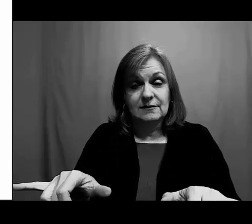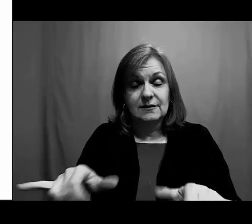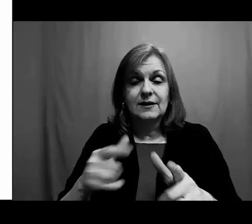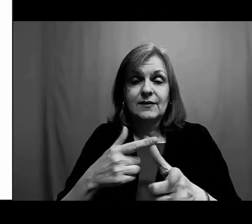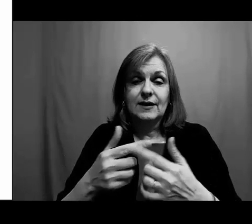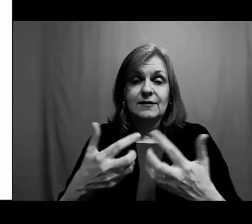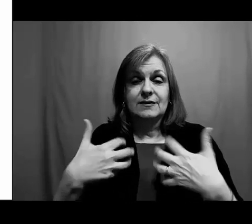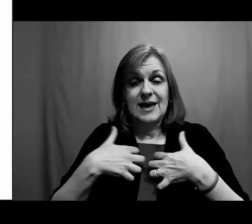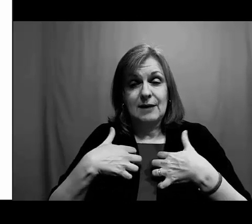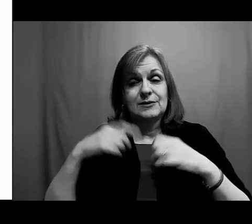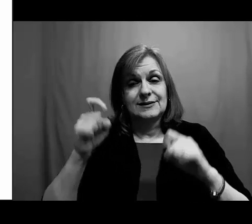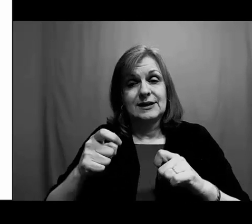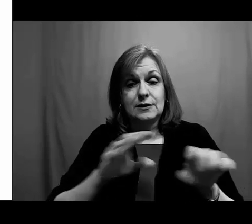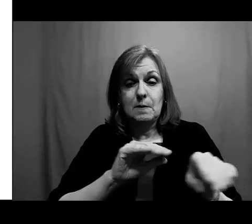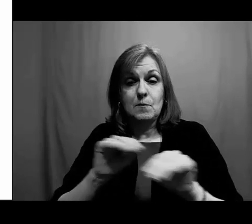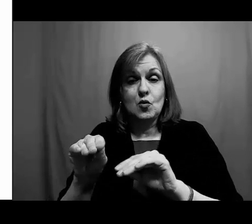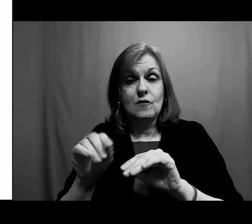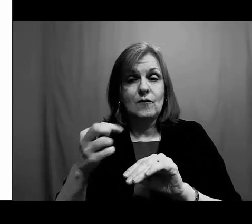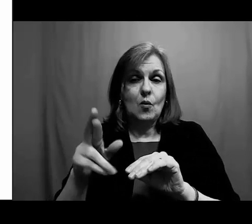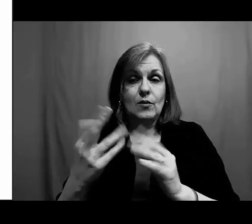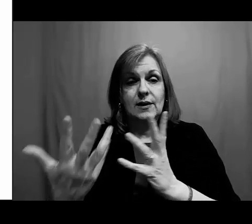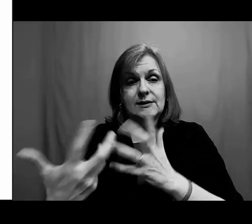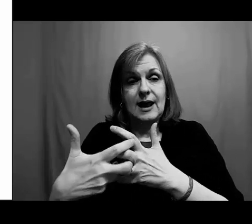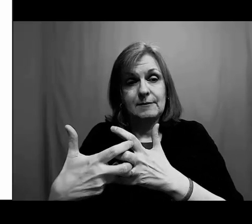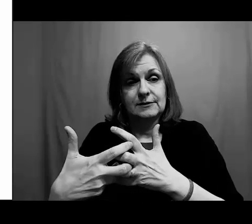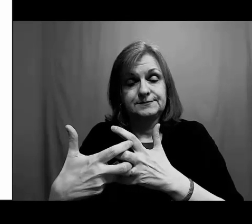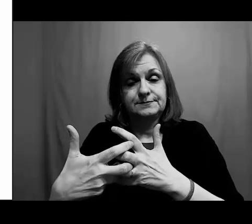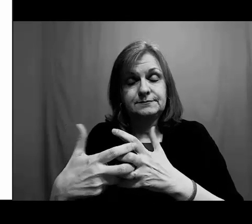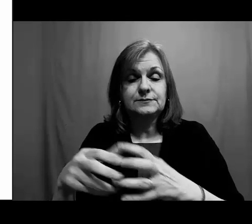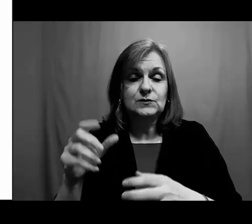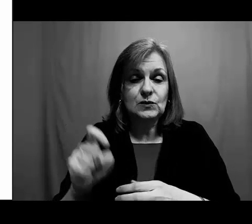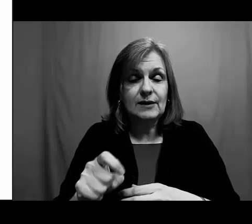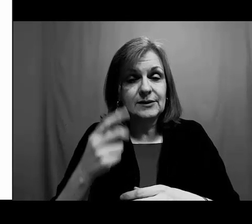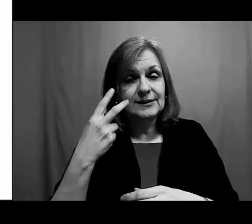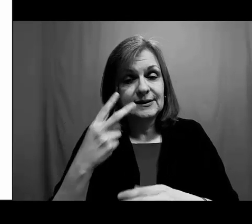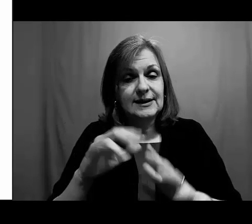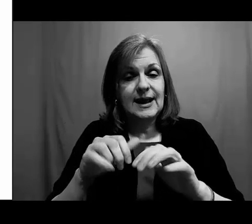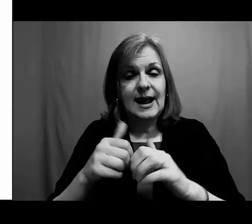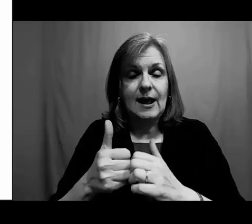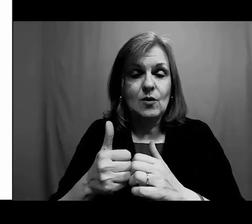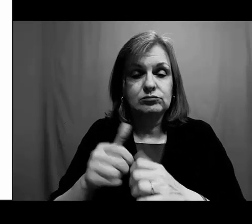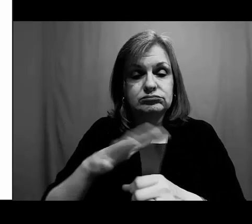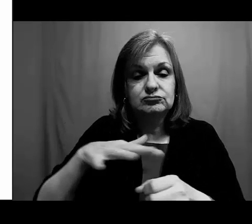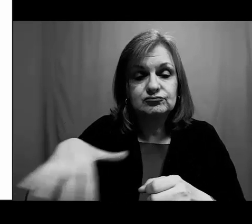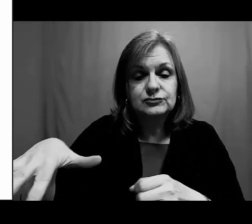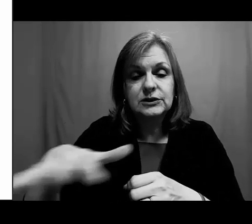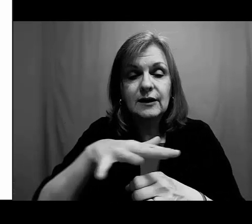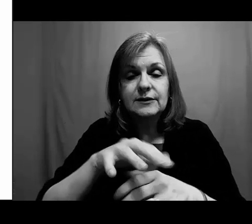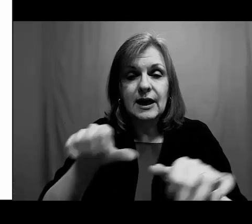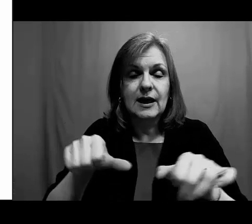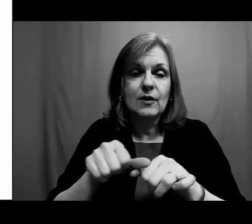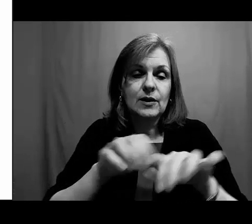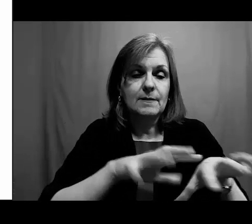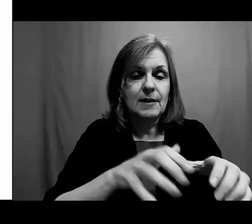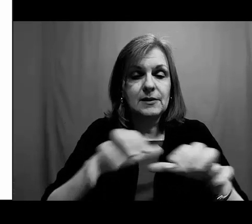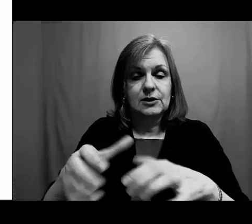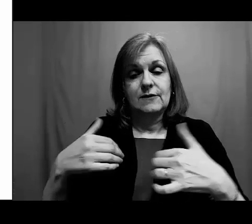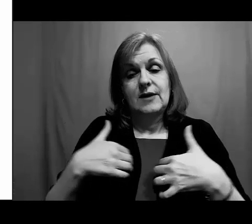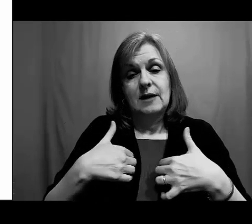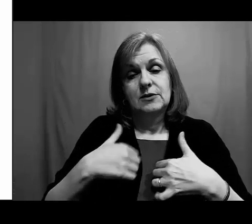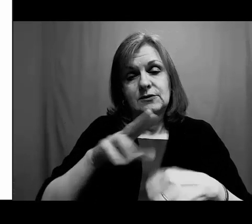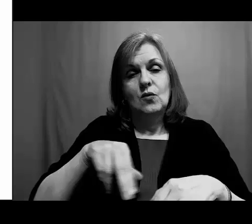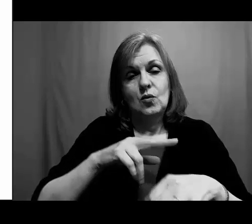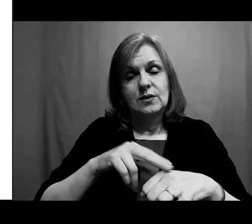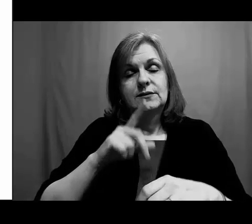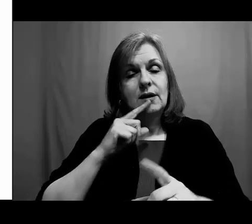or adapt. So we're looking at distributions of populations being highly influenced.